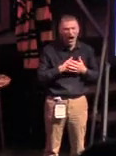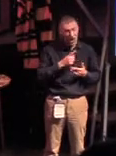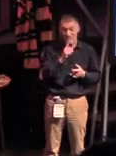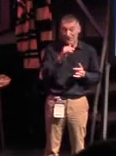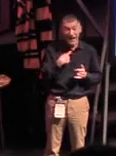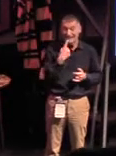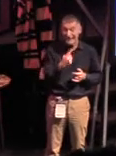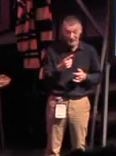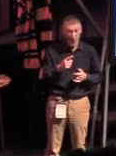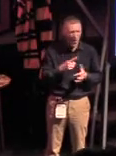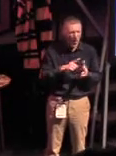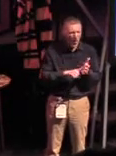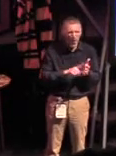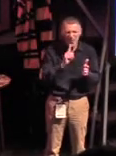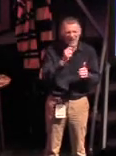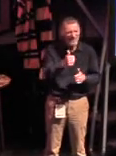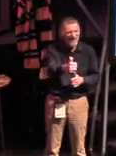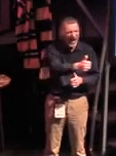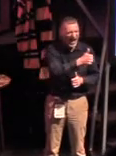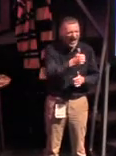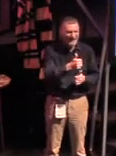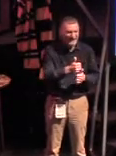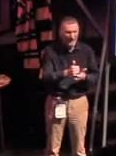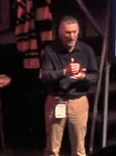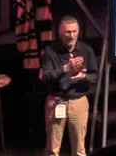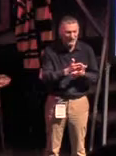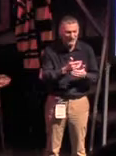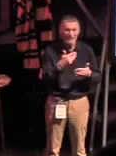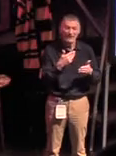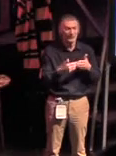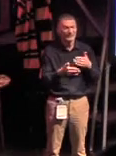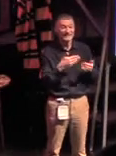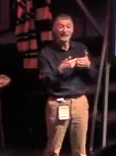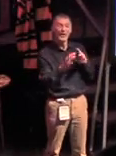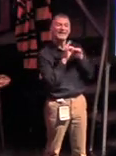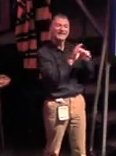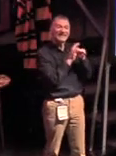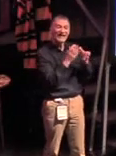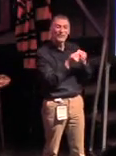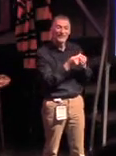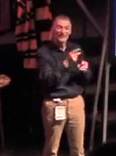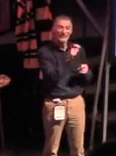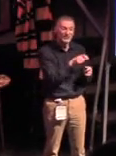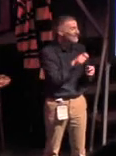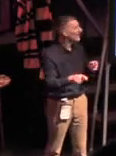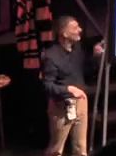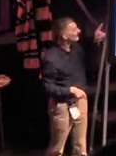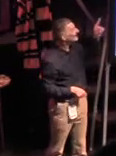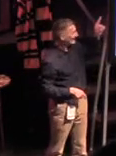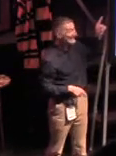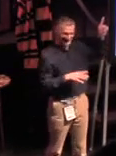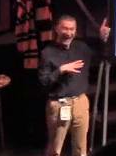well, because you already have a deal with Switzerland, Liechtenstein, Norway,